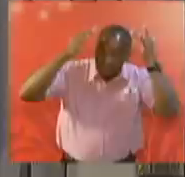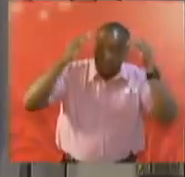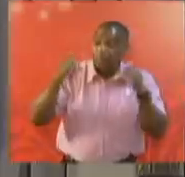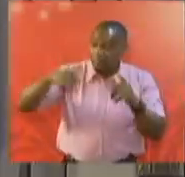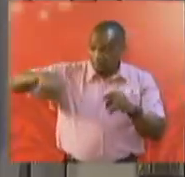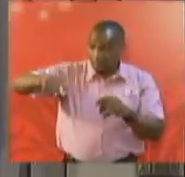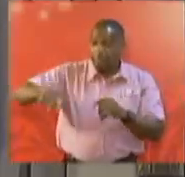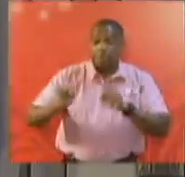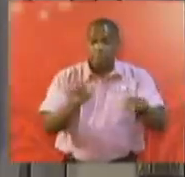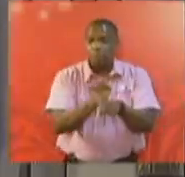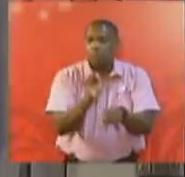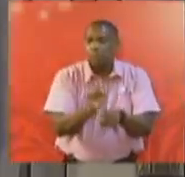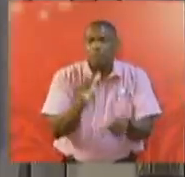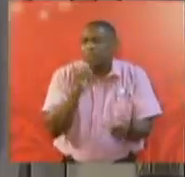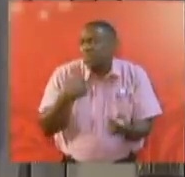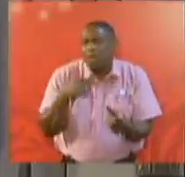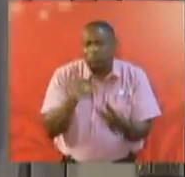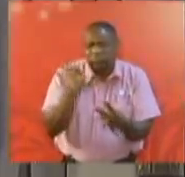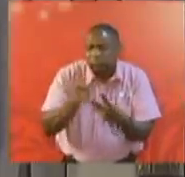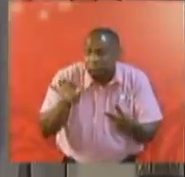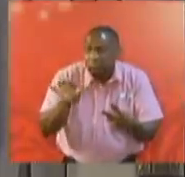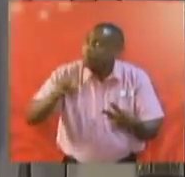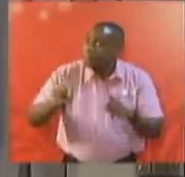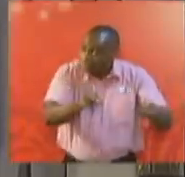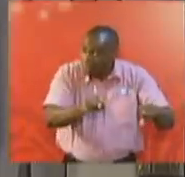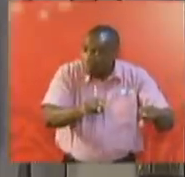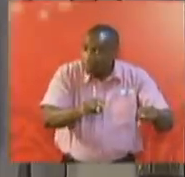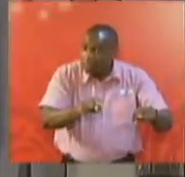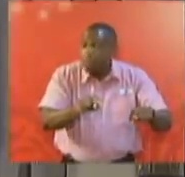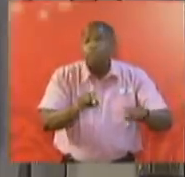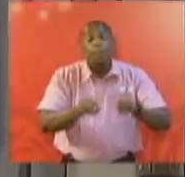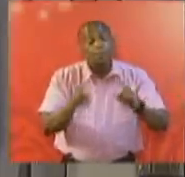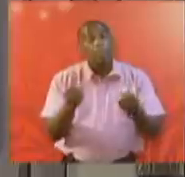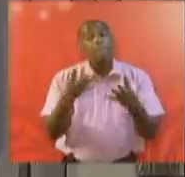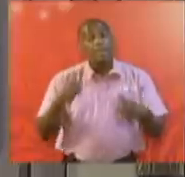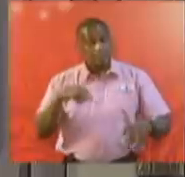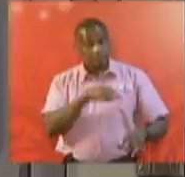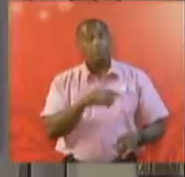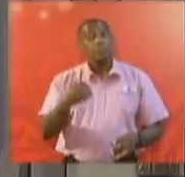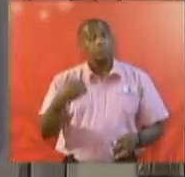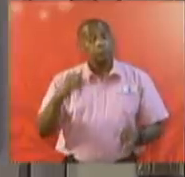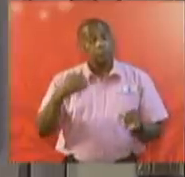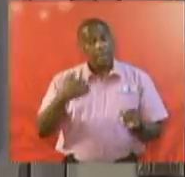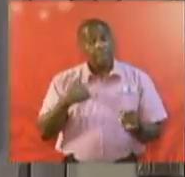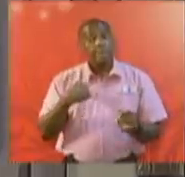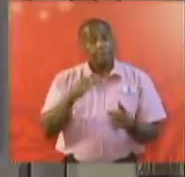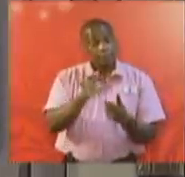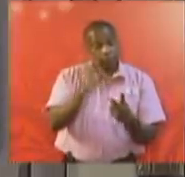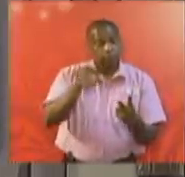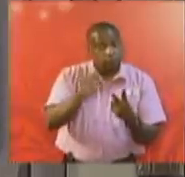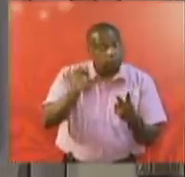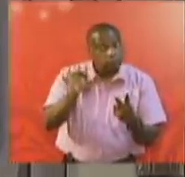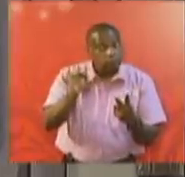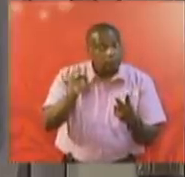about going to work ill and going to that gentleman's birthday party. So she spoke about good choices.